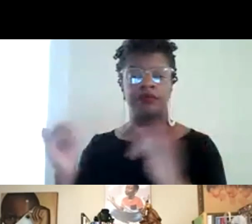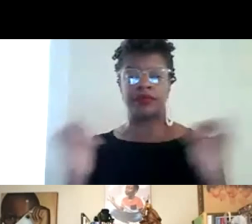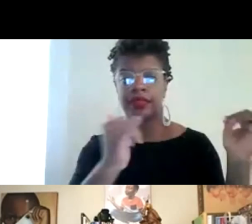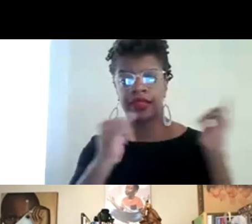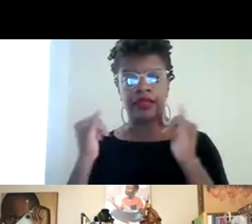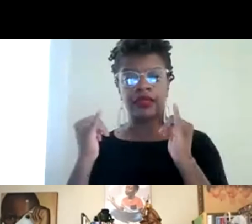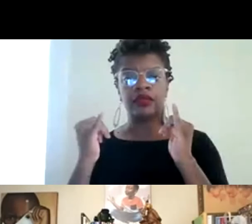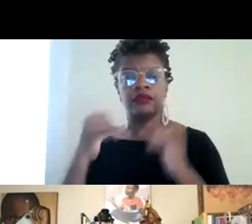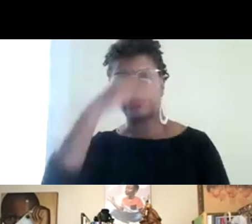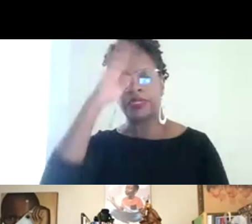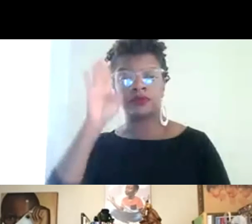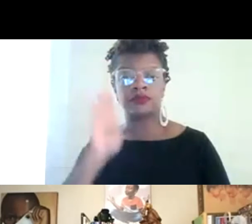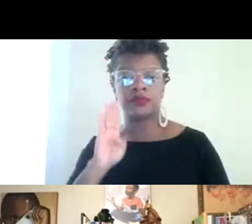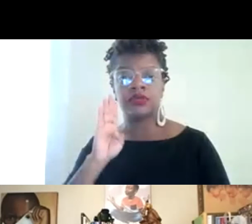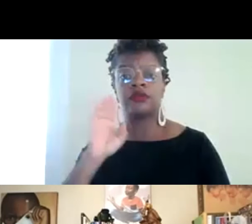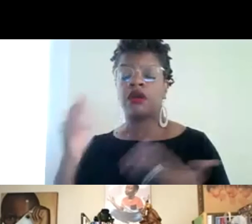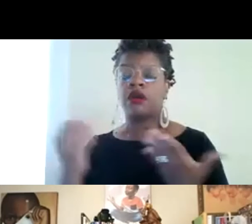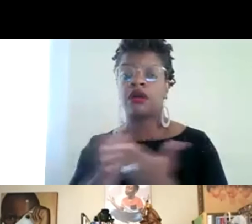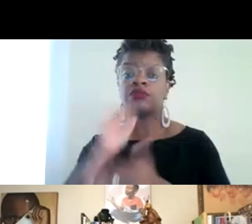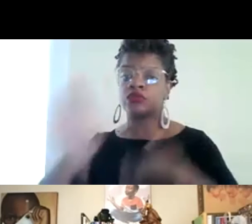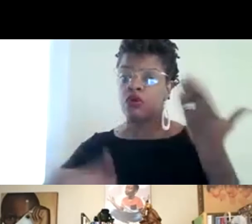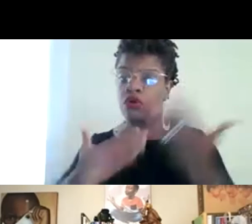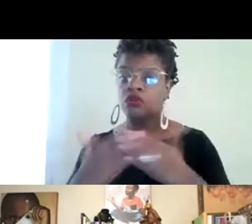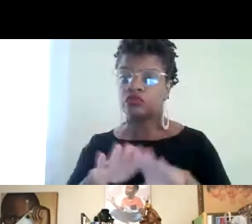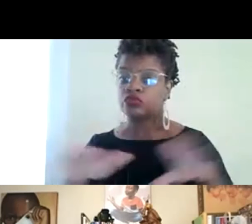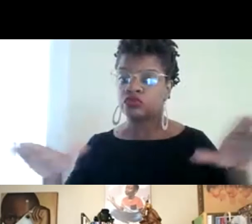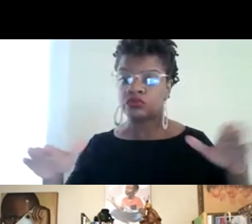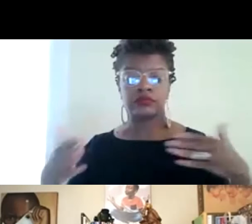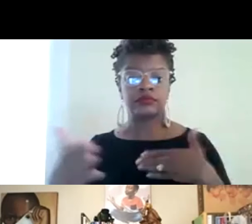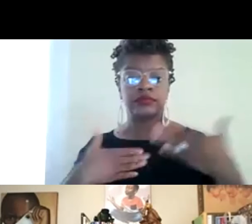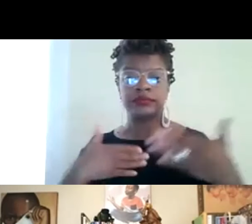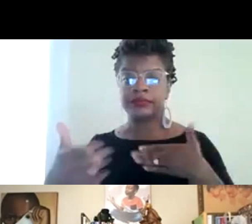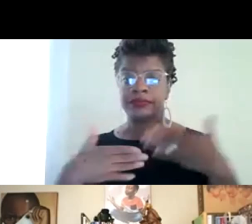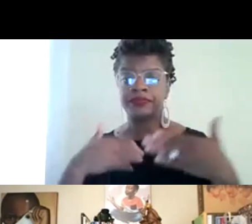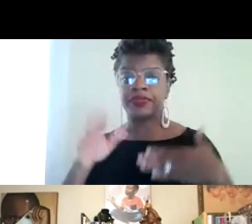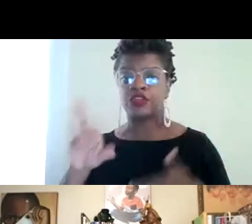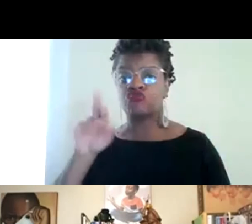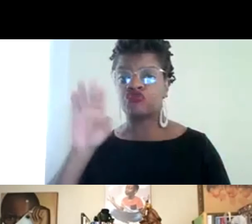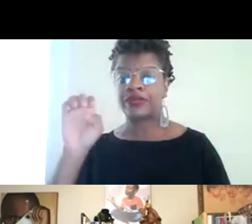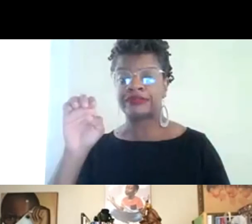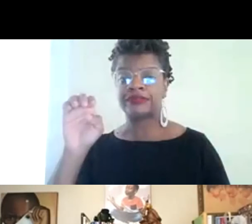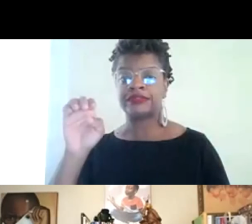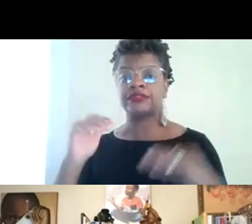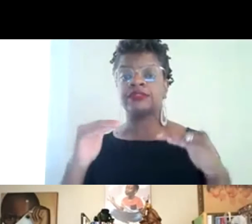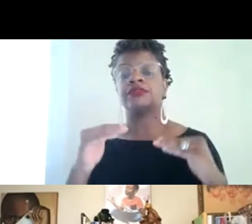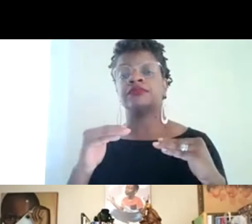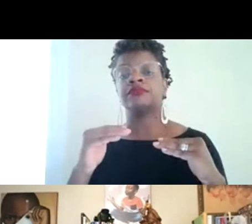and there are opportunities in which all children, regardless of their race,